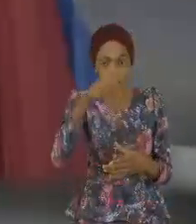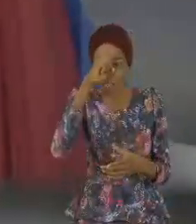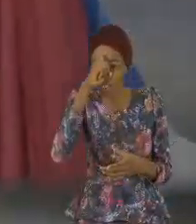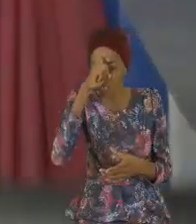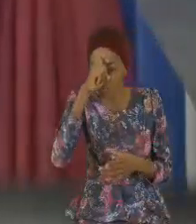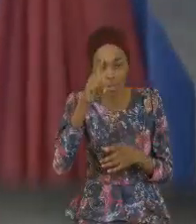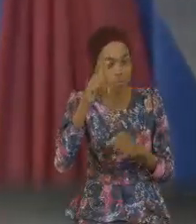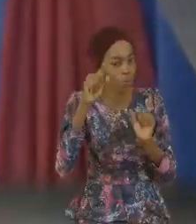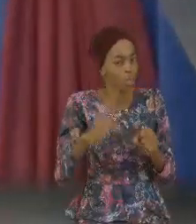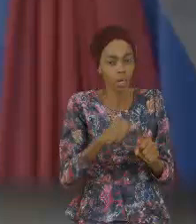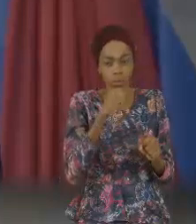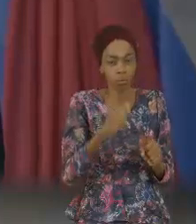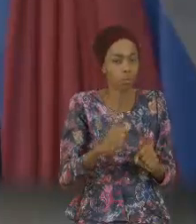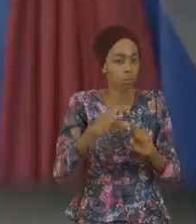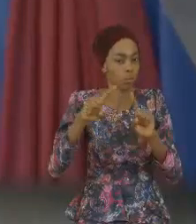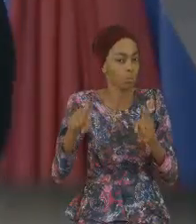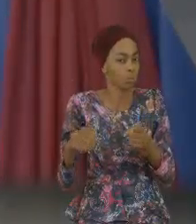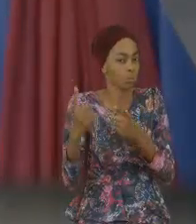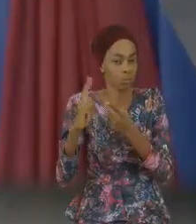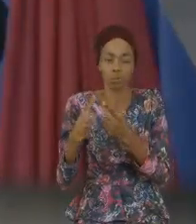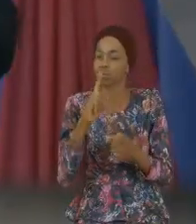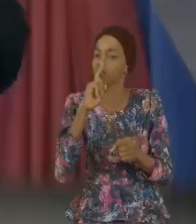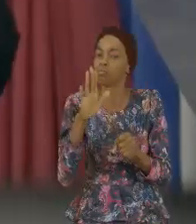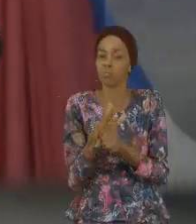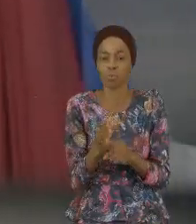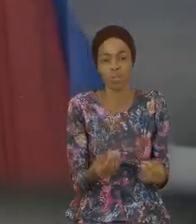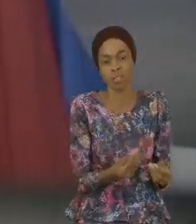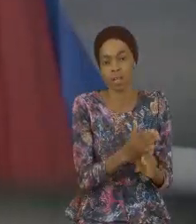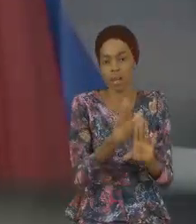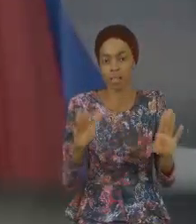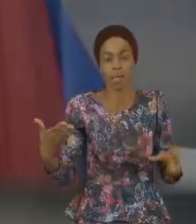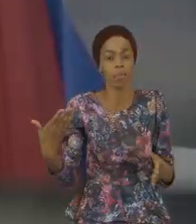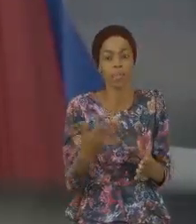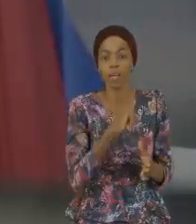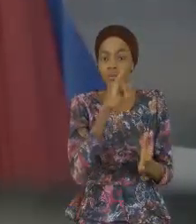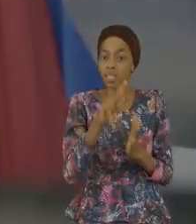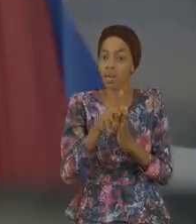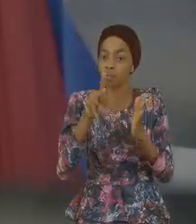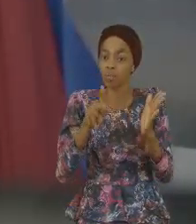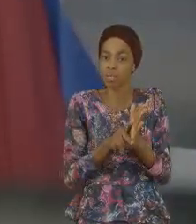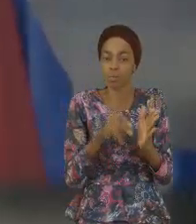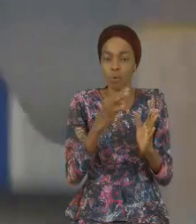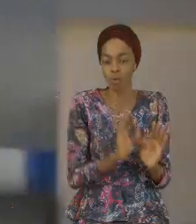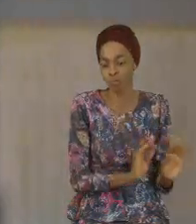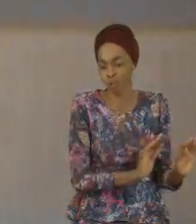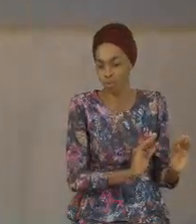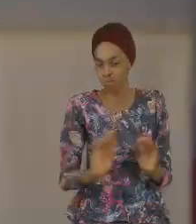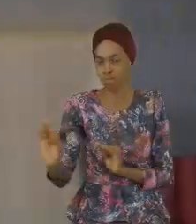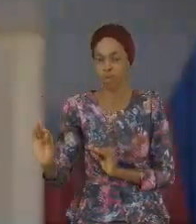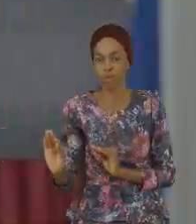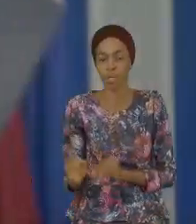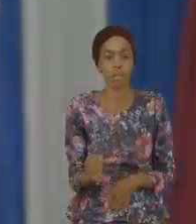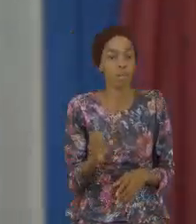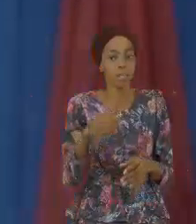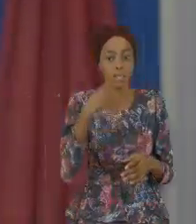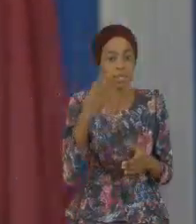you cannot plant any new seed in Canaan. There is the principle of departure. It says that